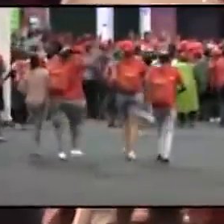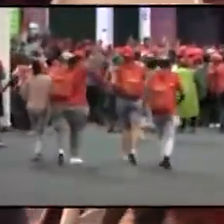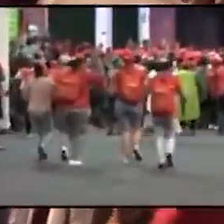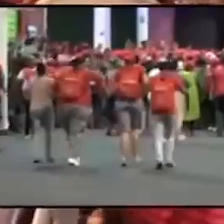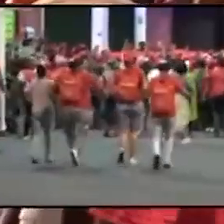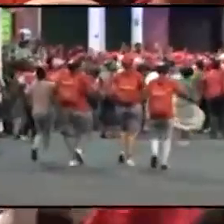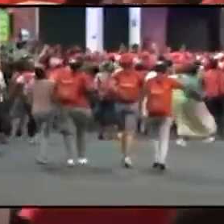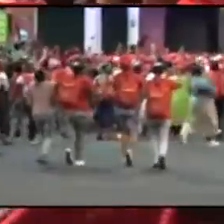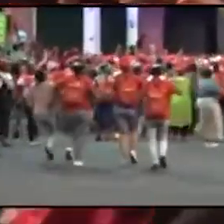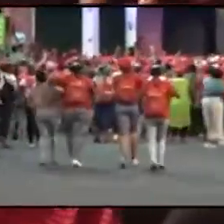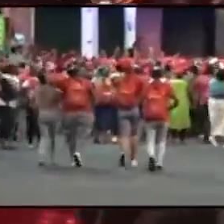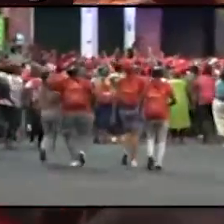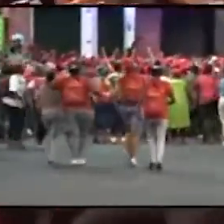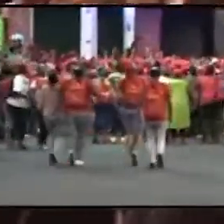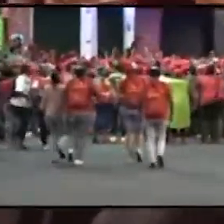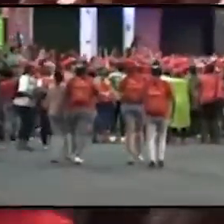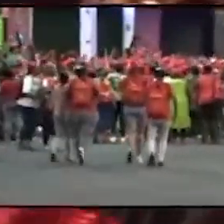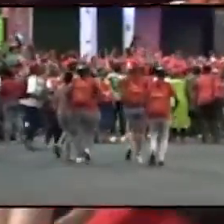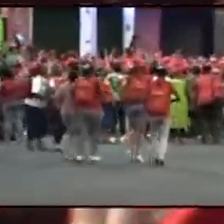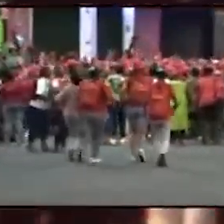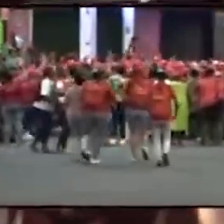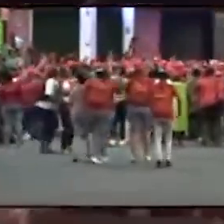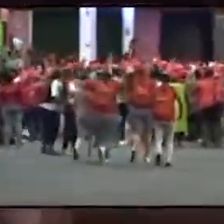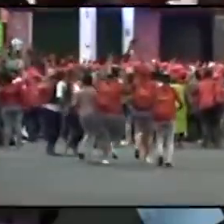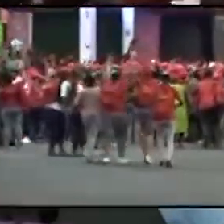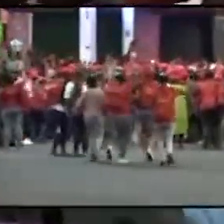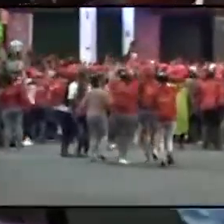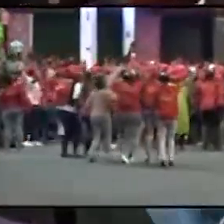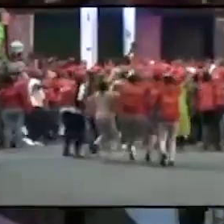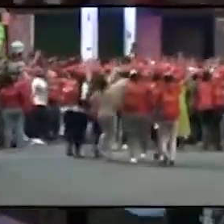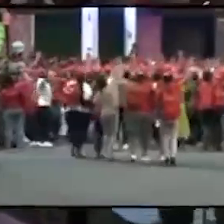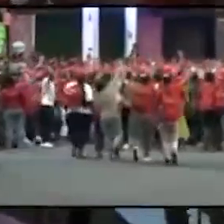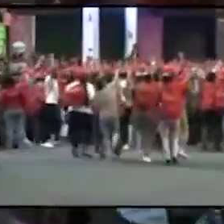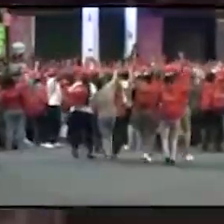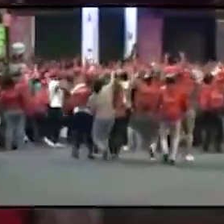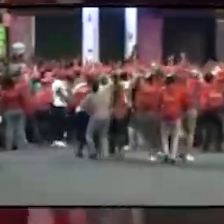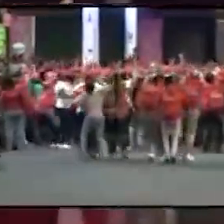the poor, the farmer. Brr, pa,